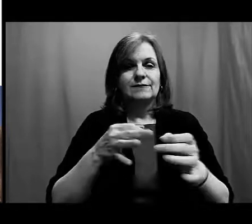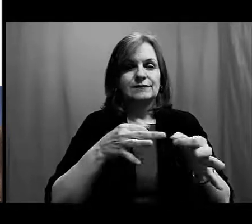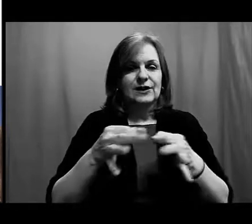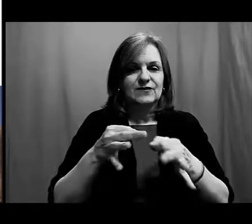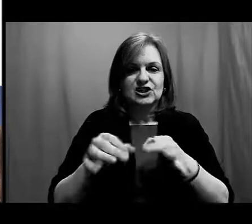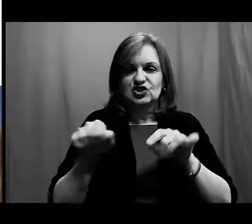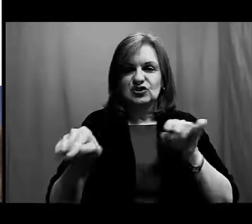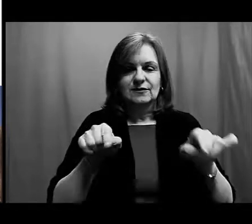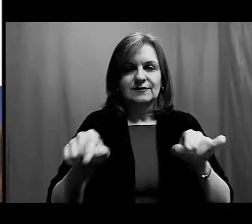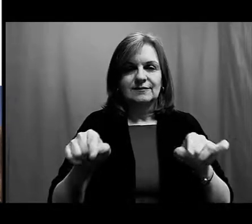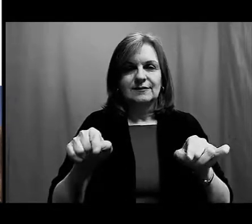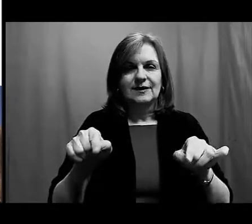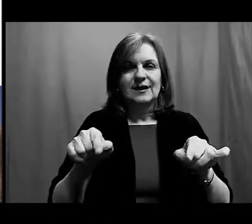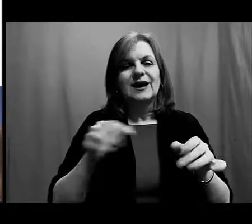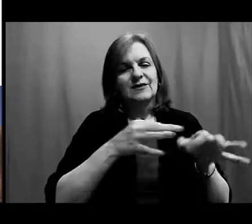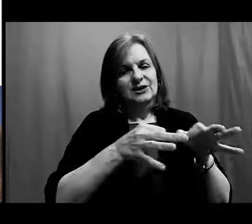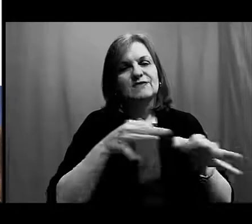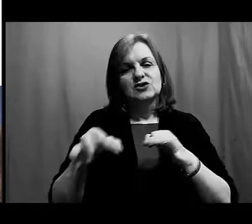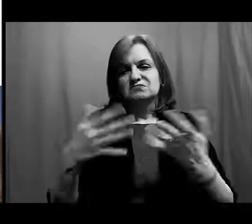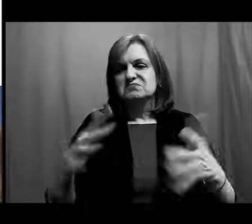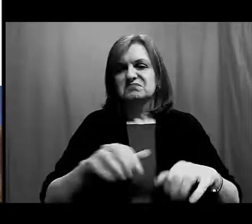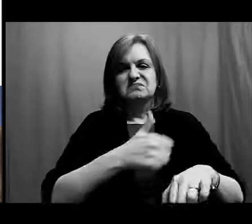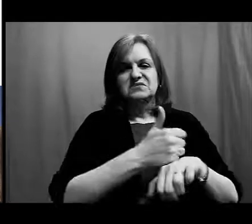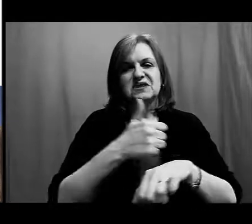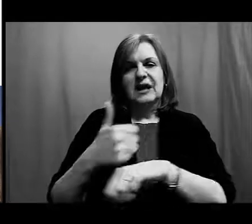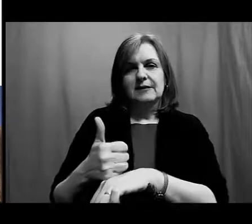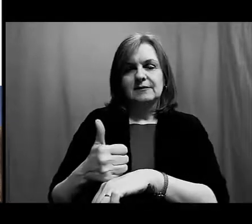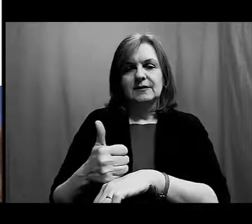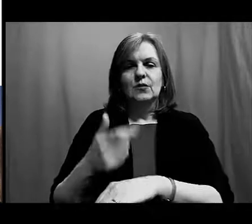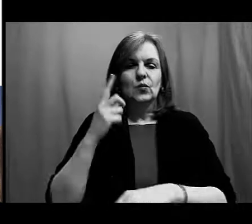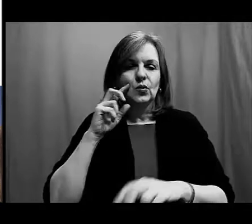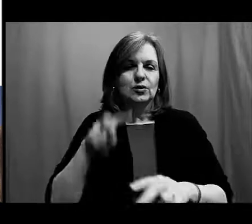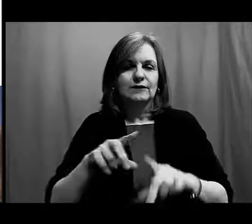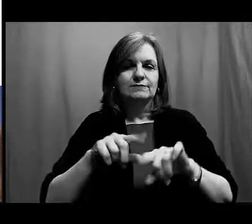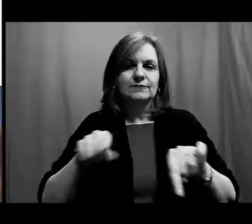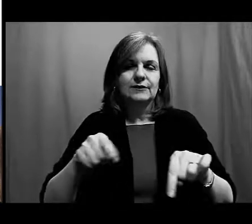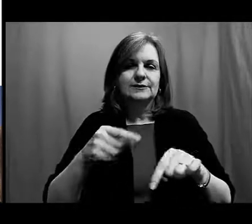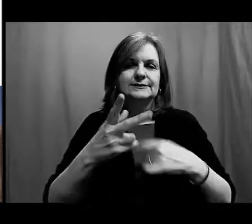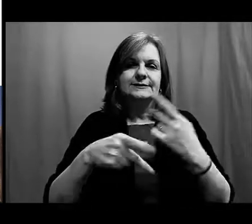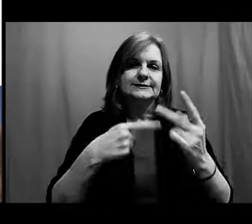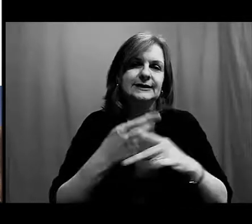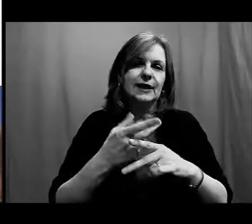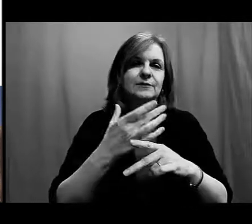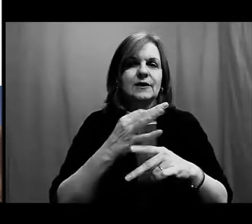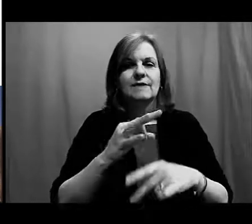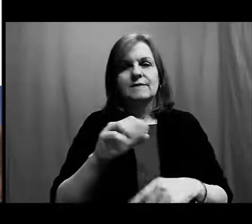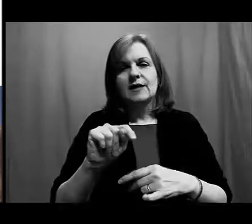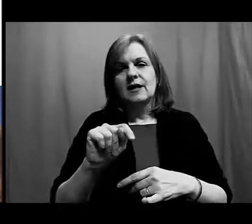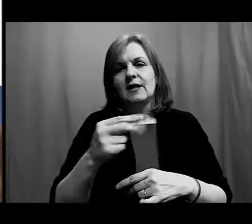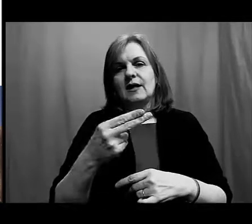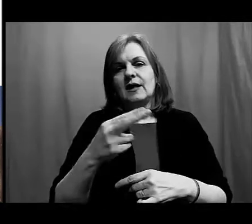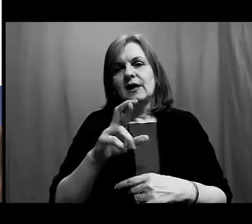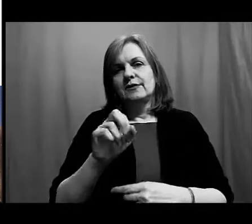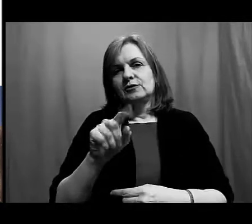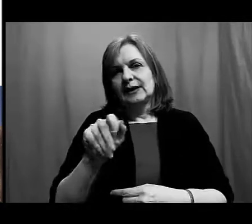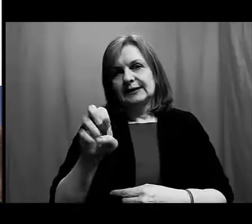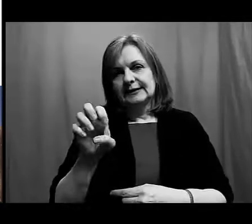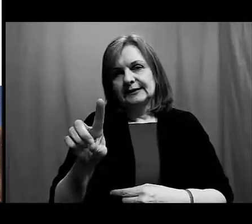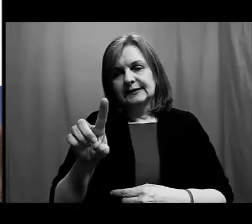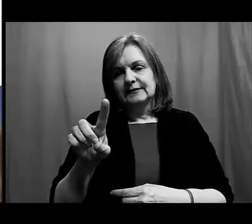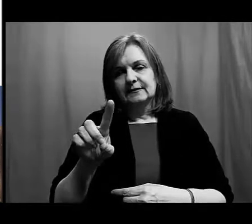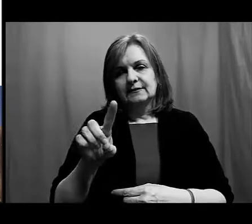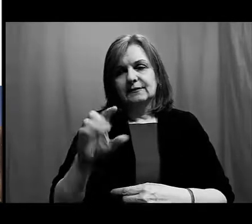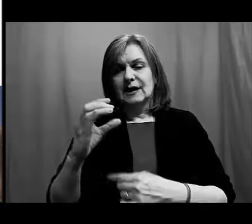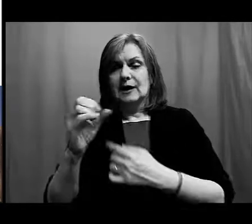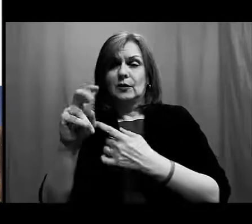definitions, it's pretty much set now. They are looking at many different levels of threatened and